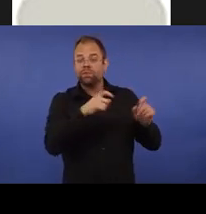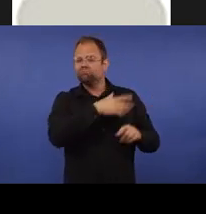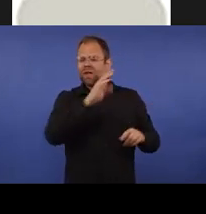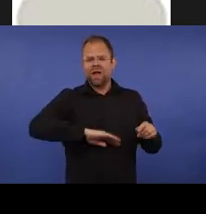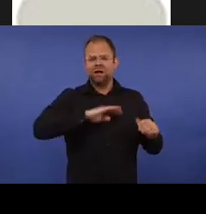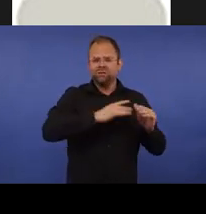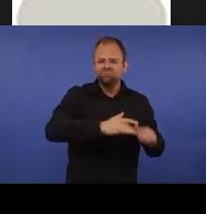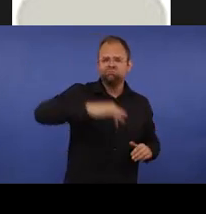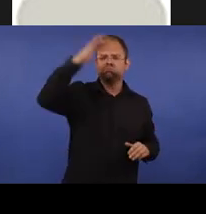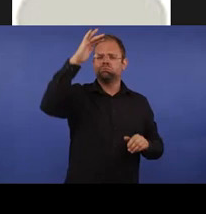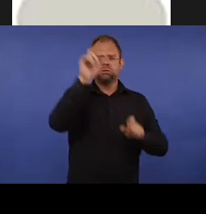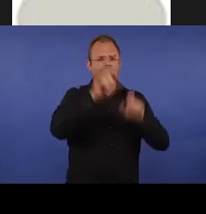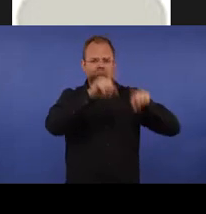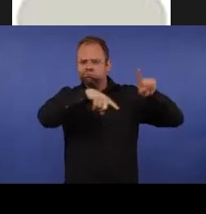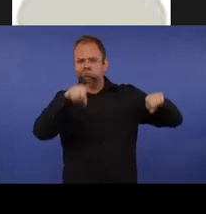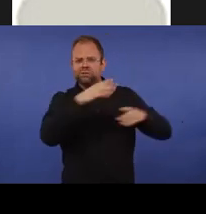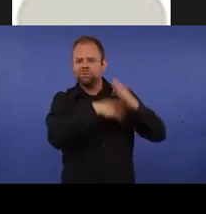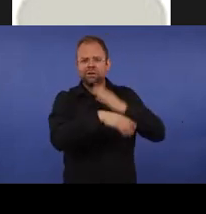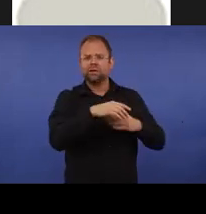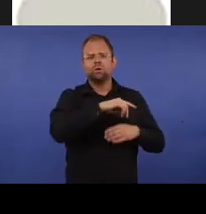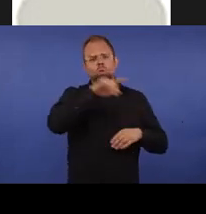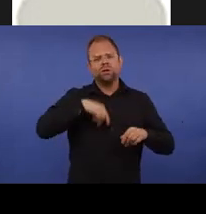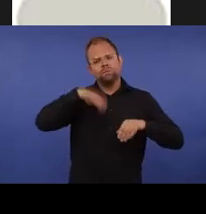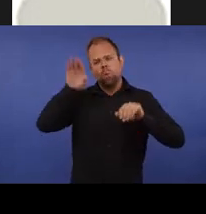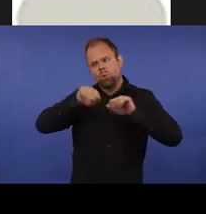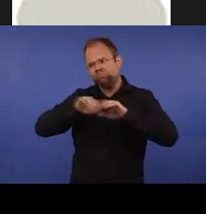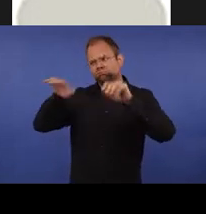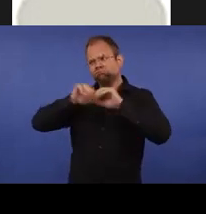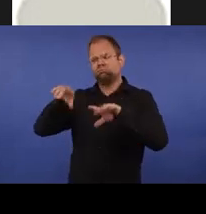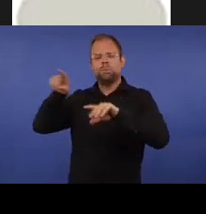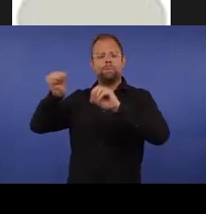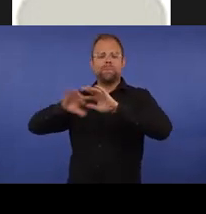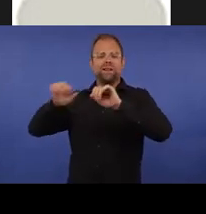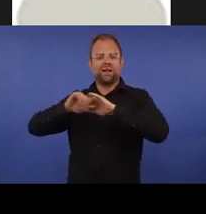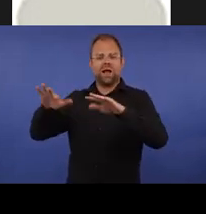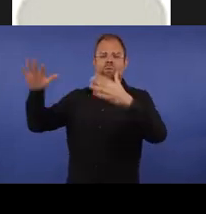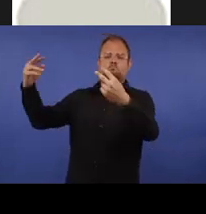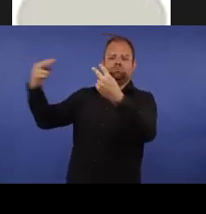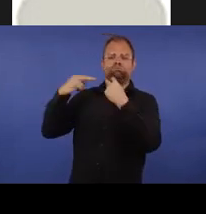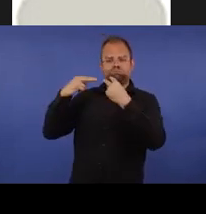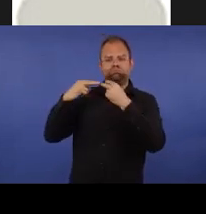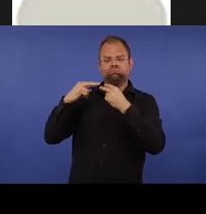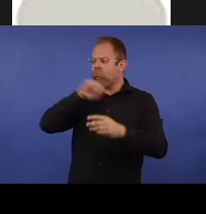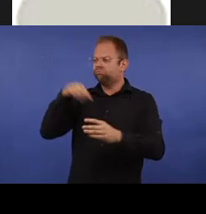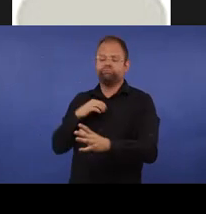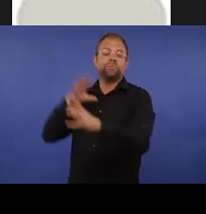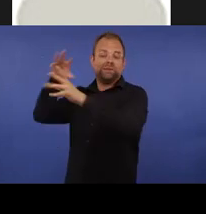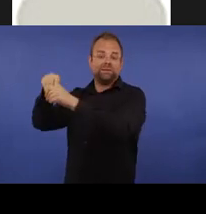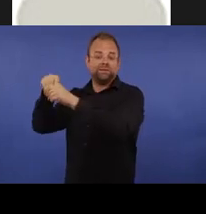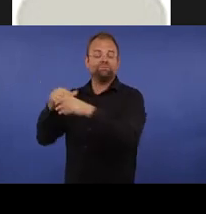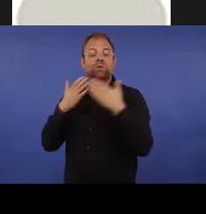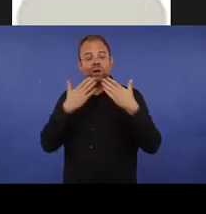Thank you very much, Judith, for those wise words and advice. And we hope that we can really go all together in the